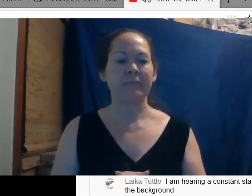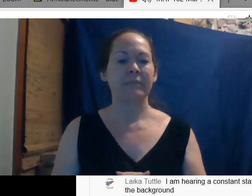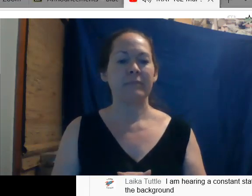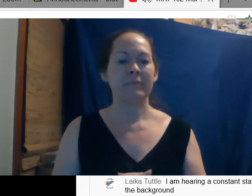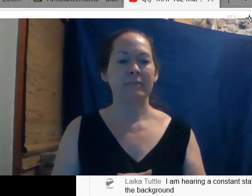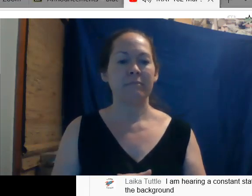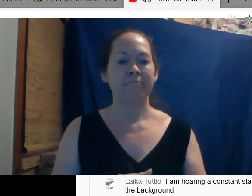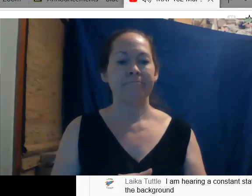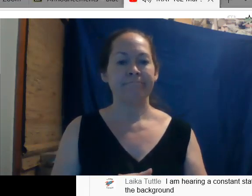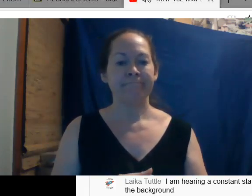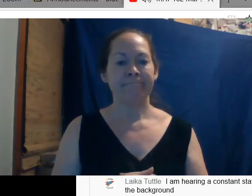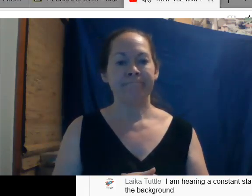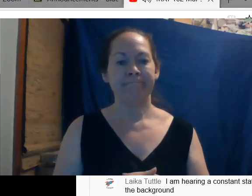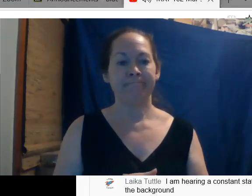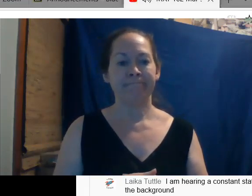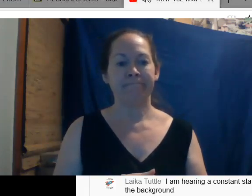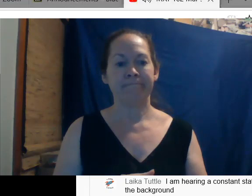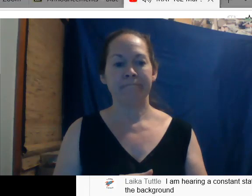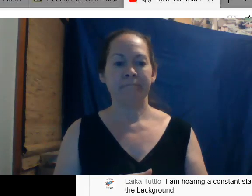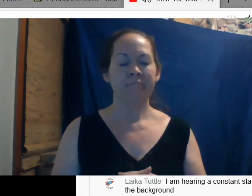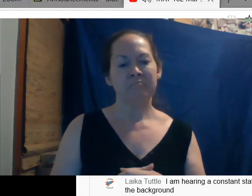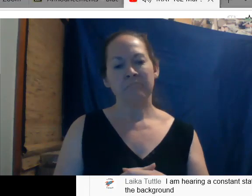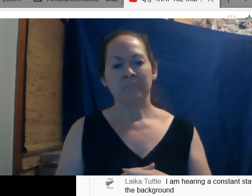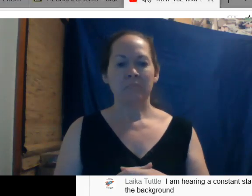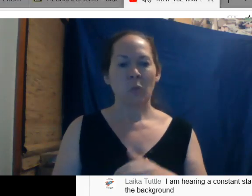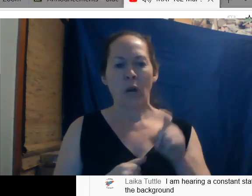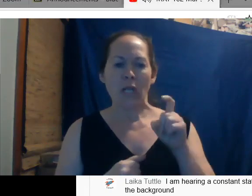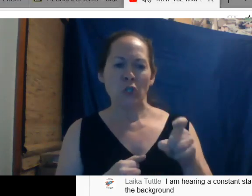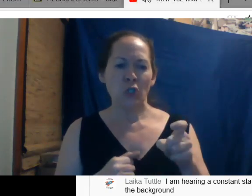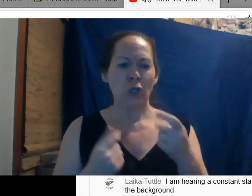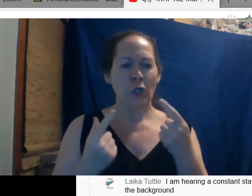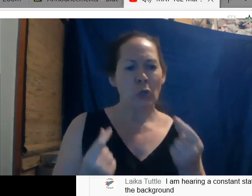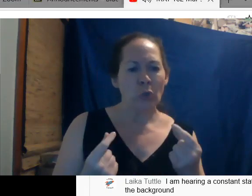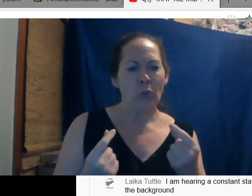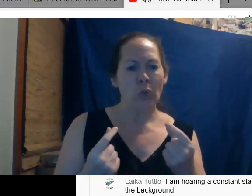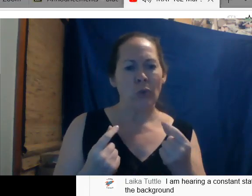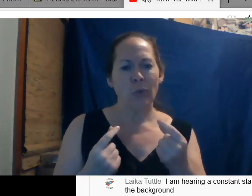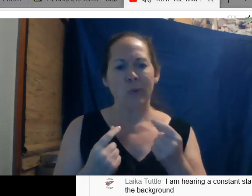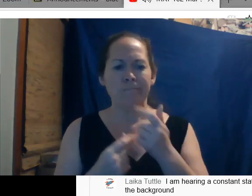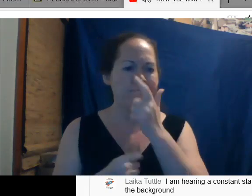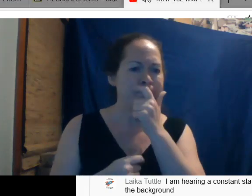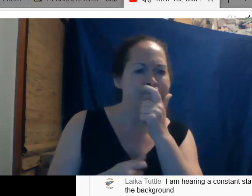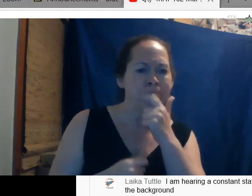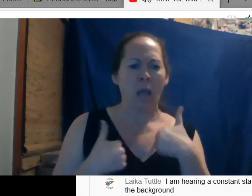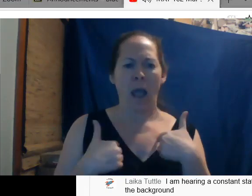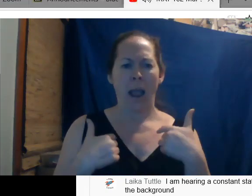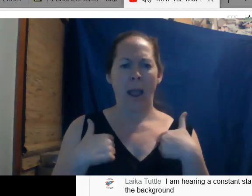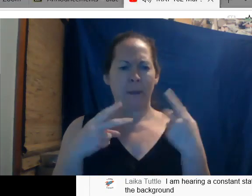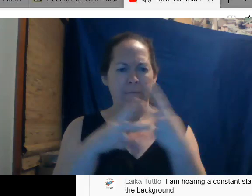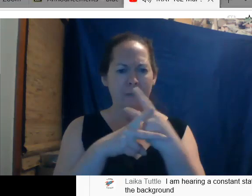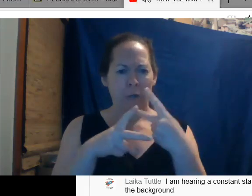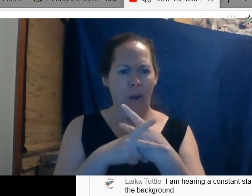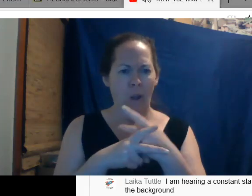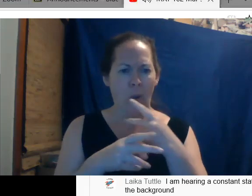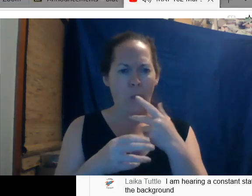And what I should do here, all right, I'm going to try to figure out, I think I'll